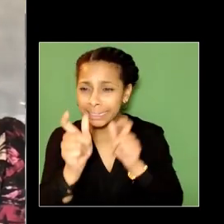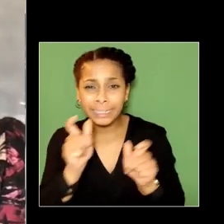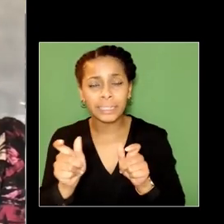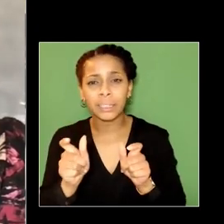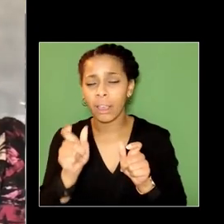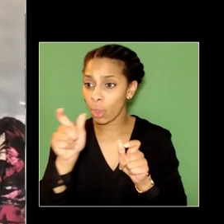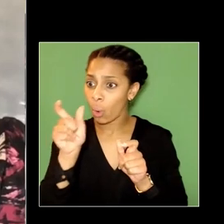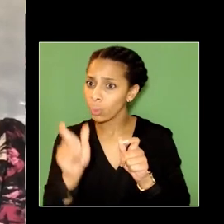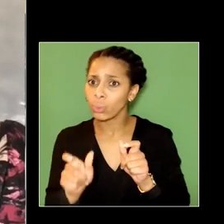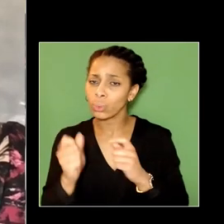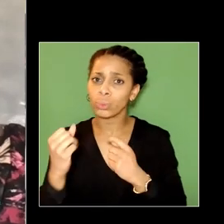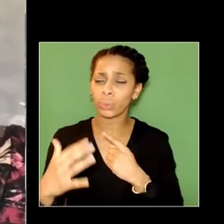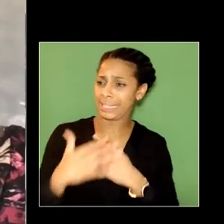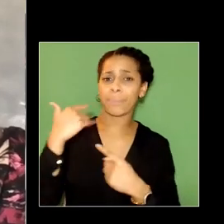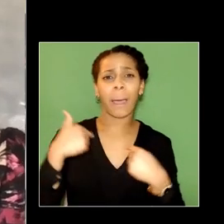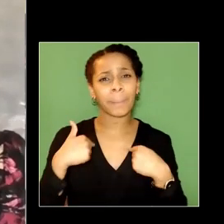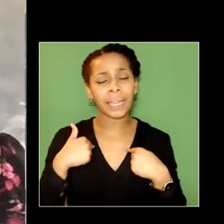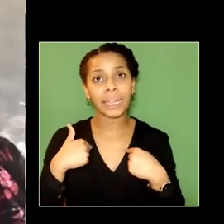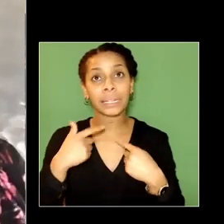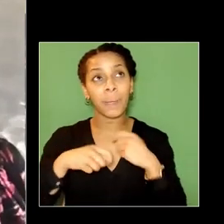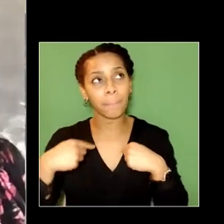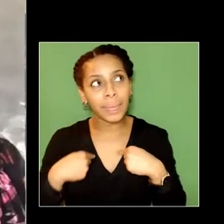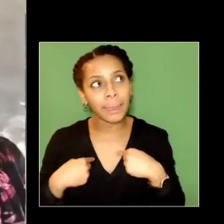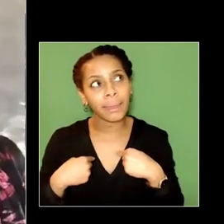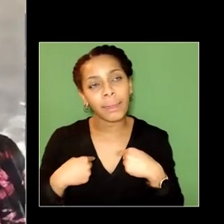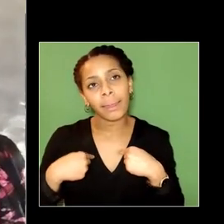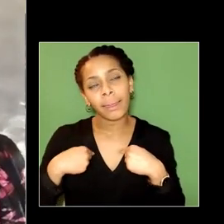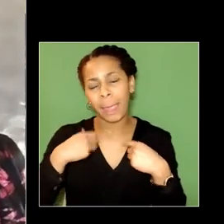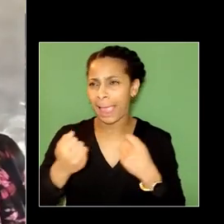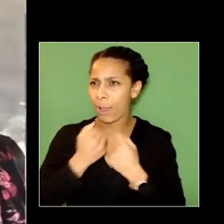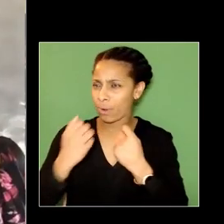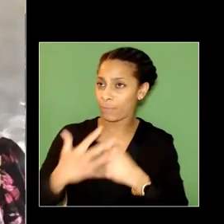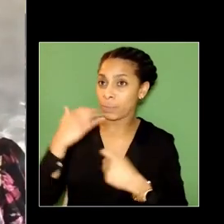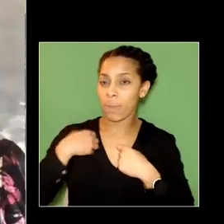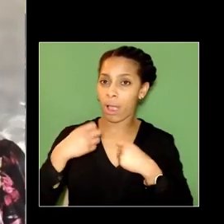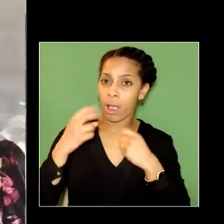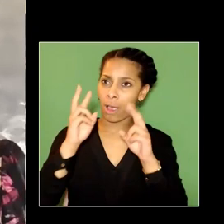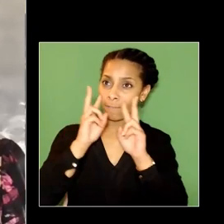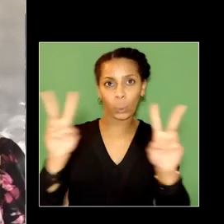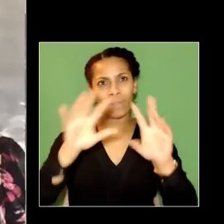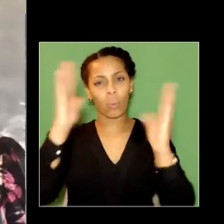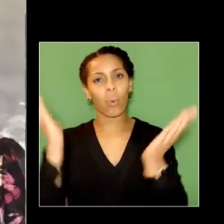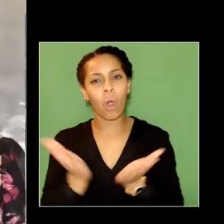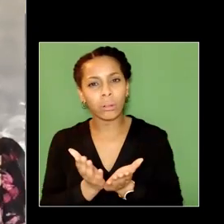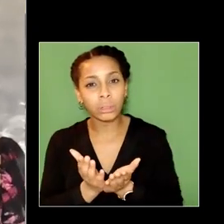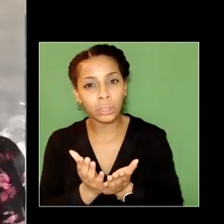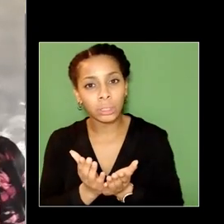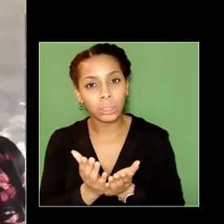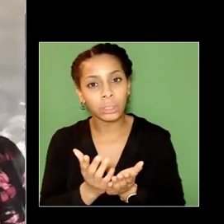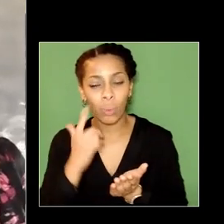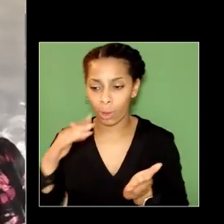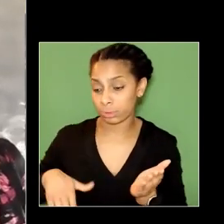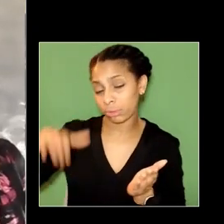inspired me and made me think about the world very differently at a very young age, very formative